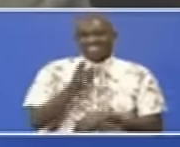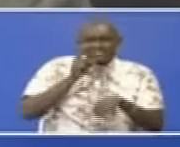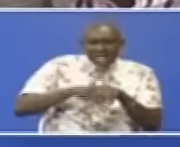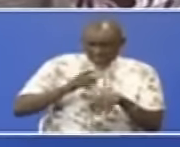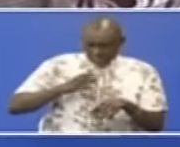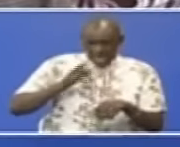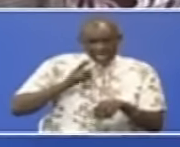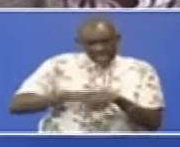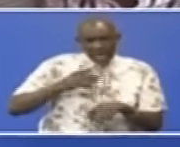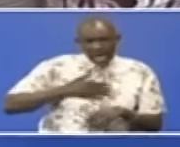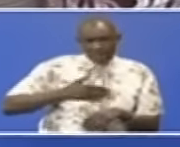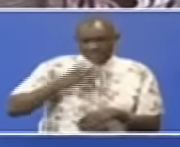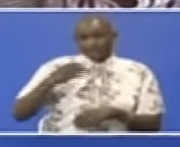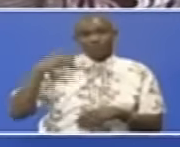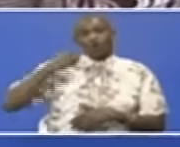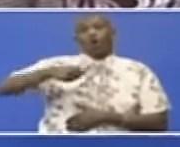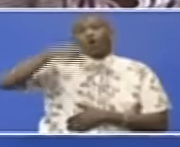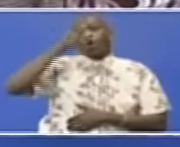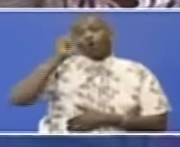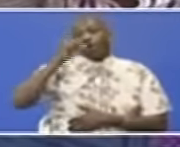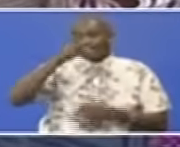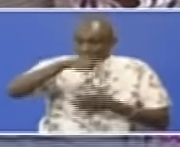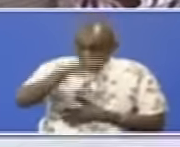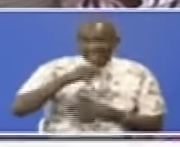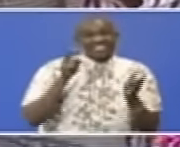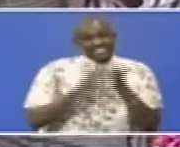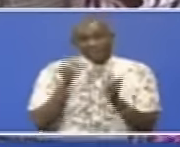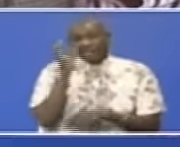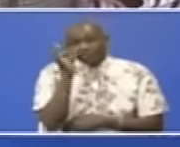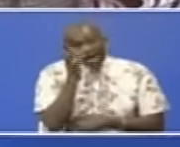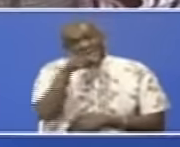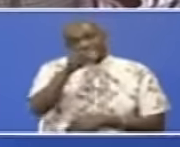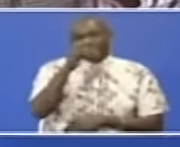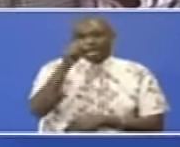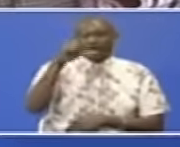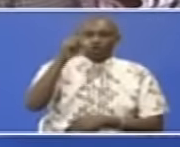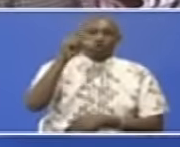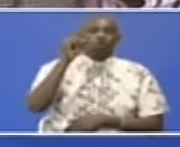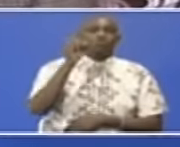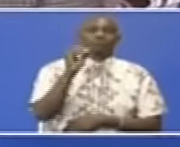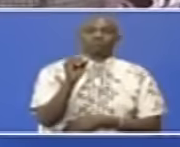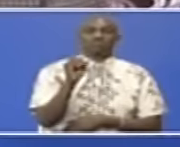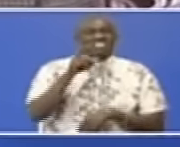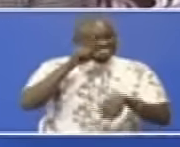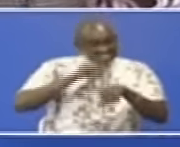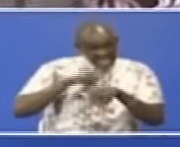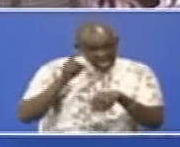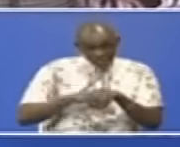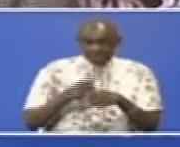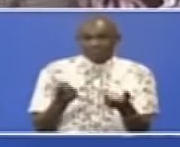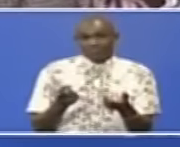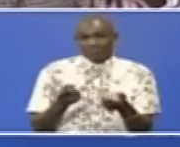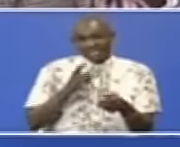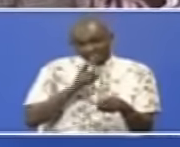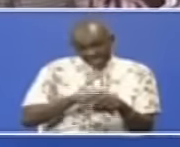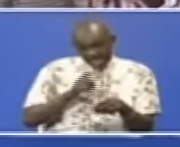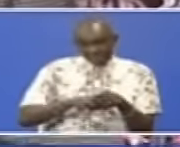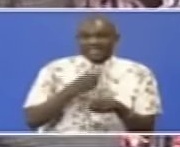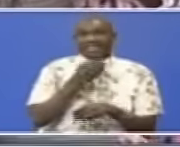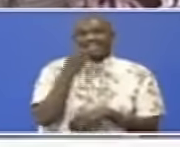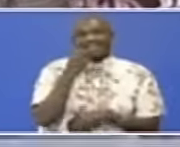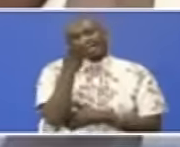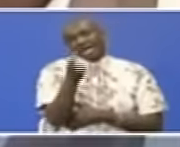time, they mentioned Goldenberg. During Kimbaki's time, they mentioned Anglo Leasing. During there was the senior Kenyatta,